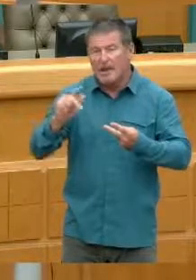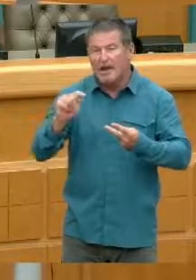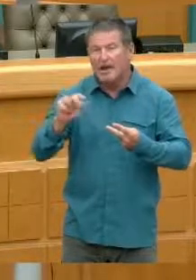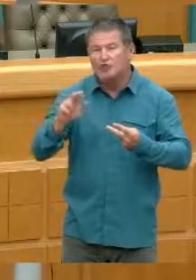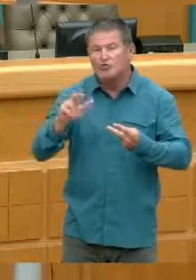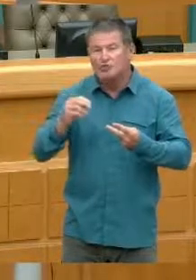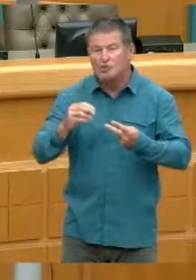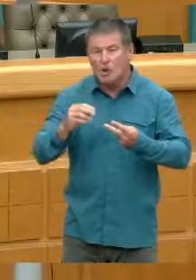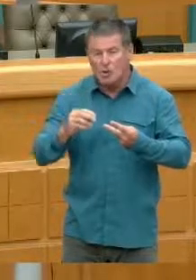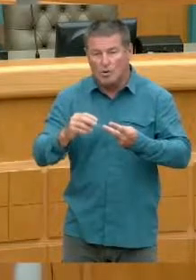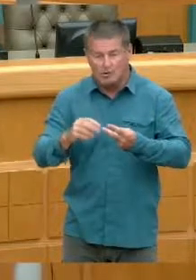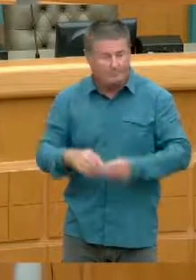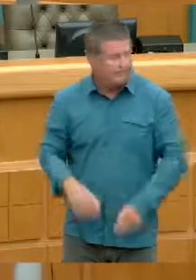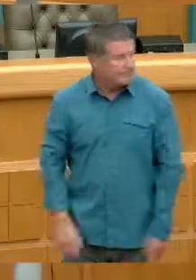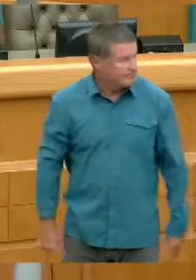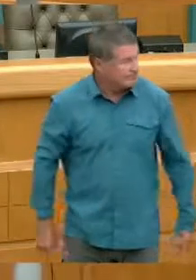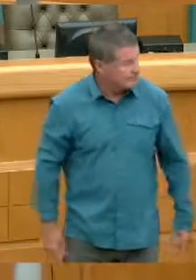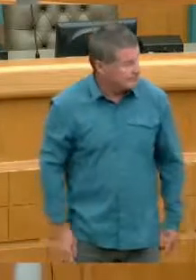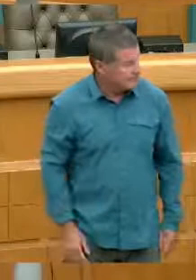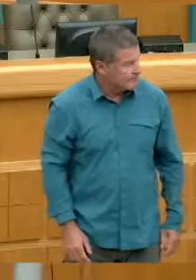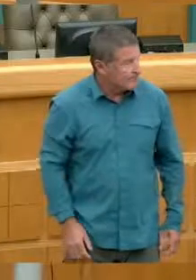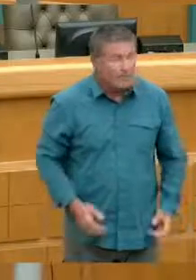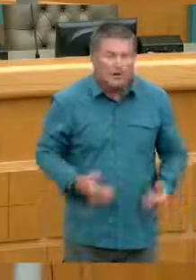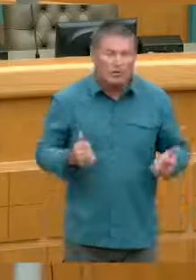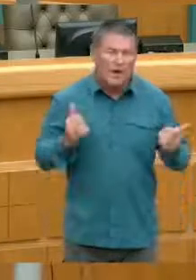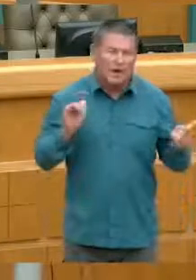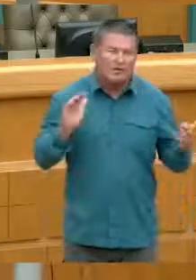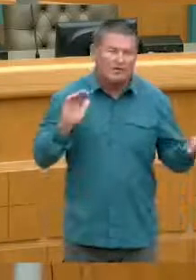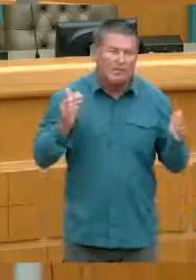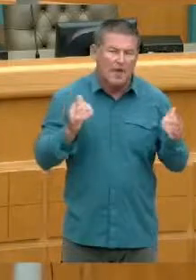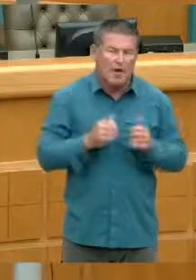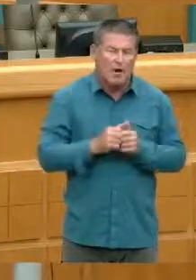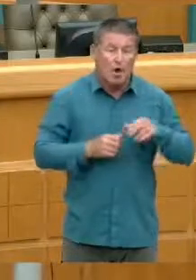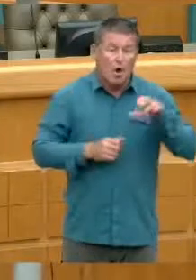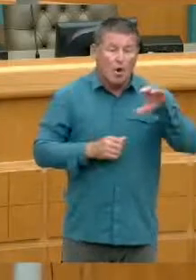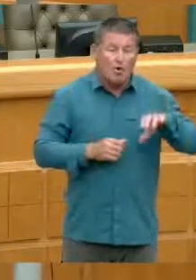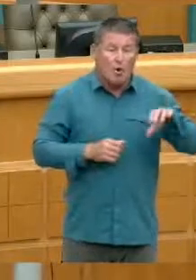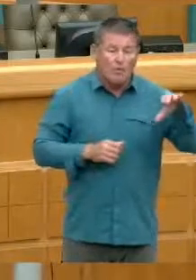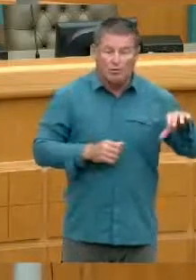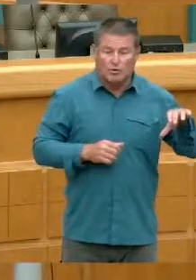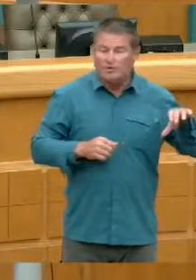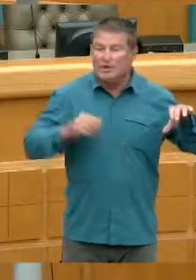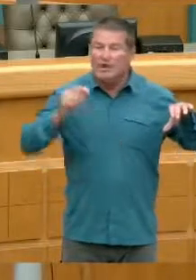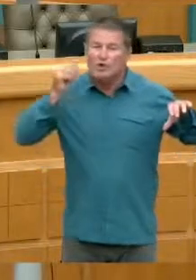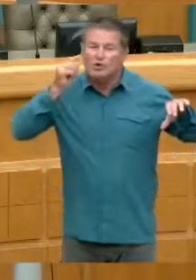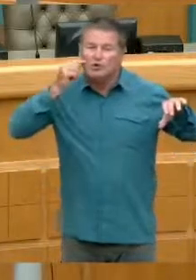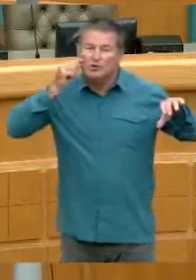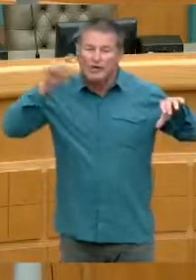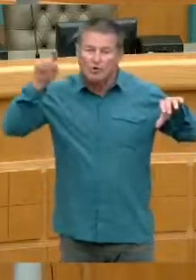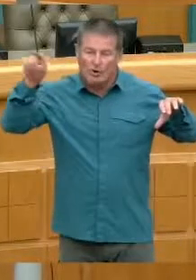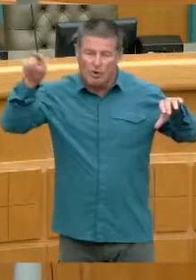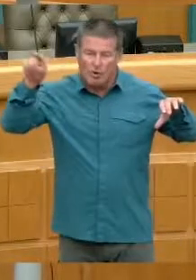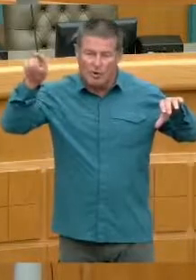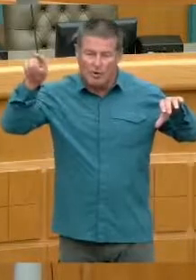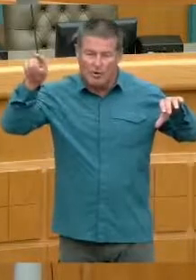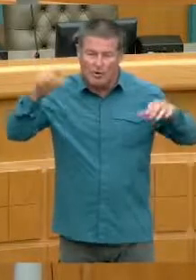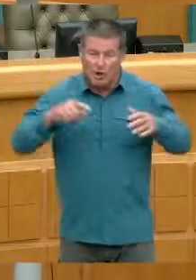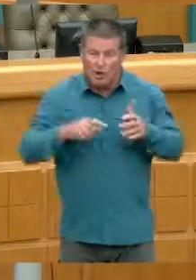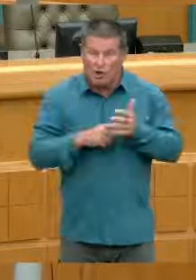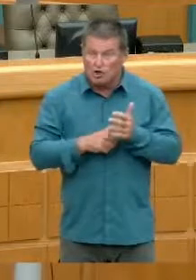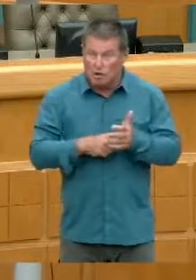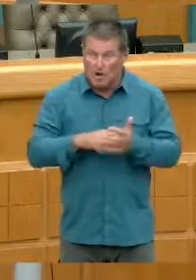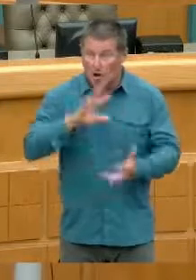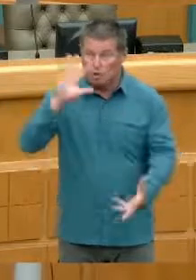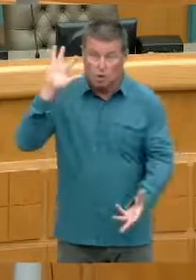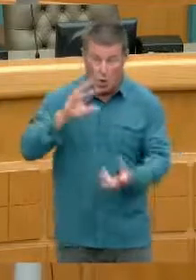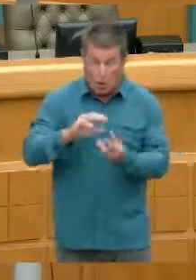So we're going to go right to our comparisons with San Antonio, and this is a per capita comparison of the total number of cases that we've had thus